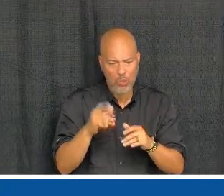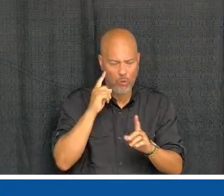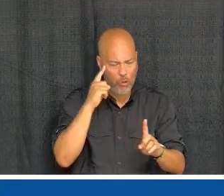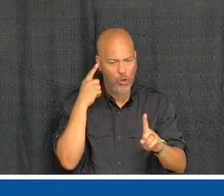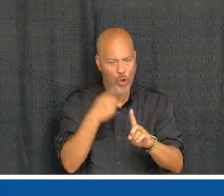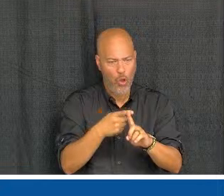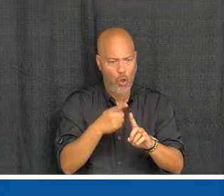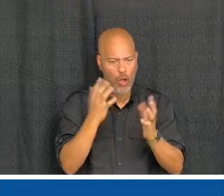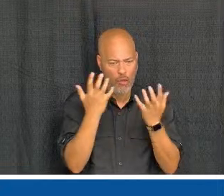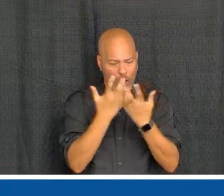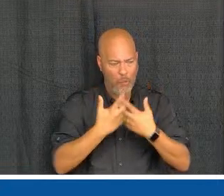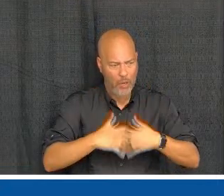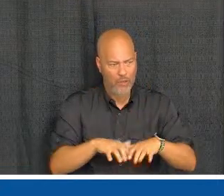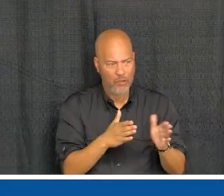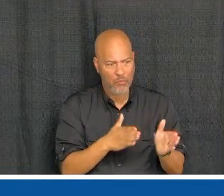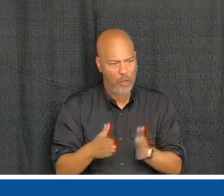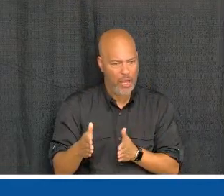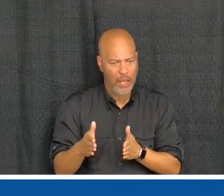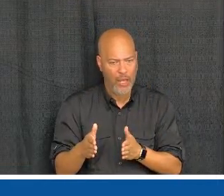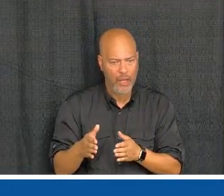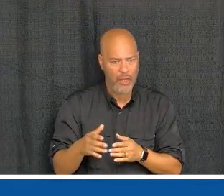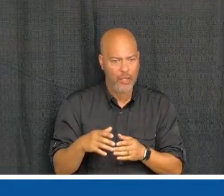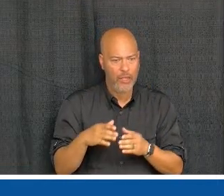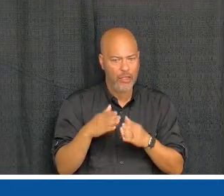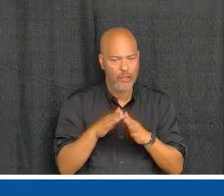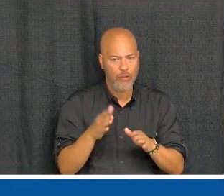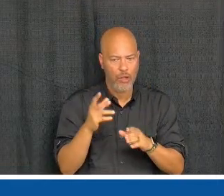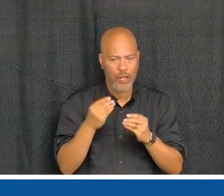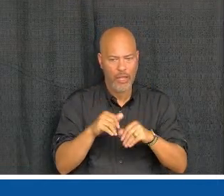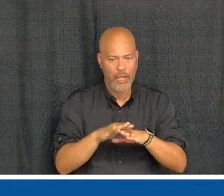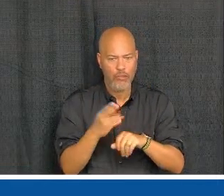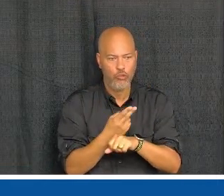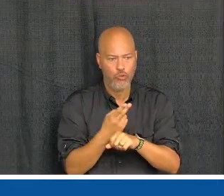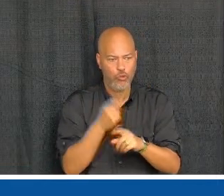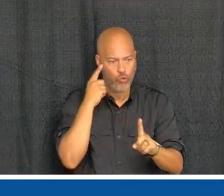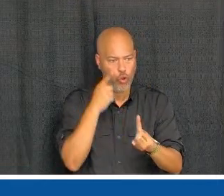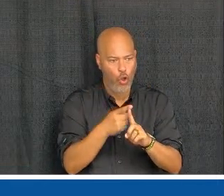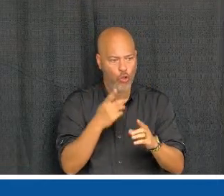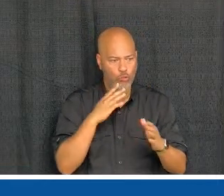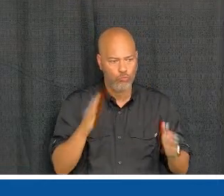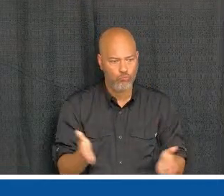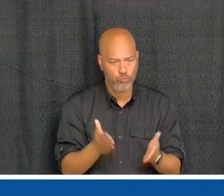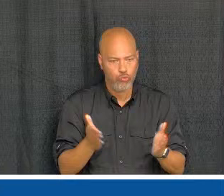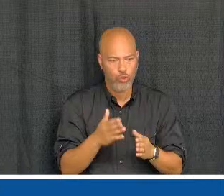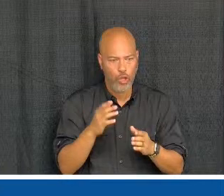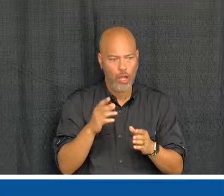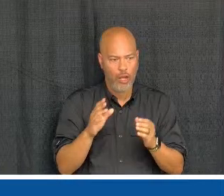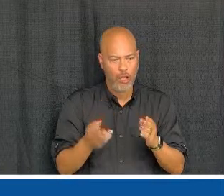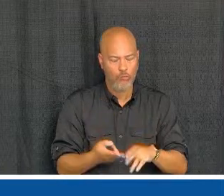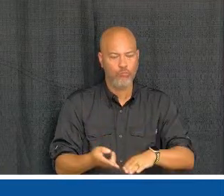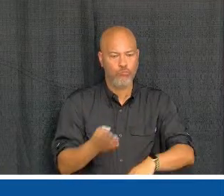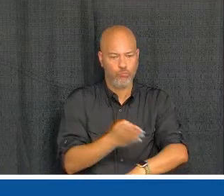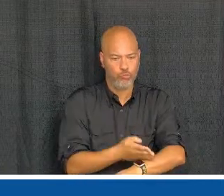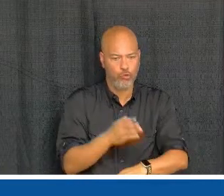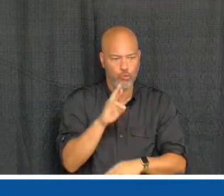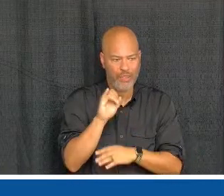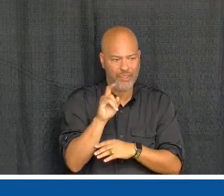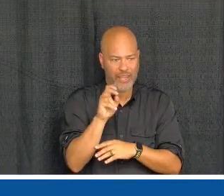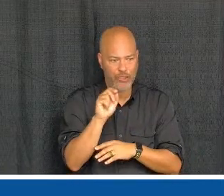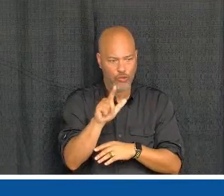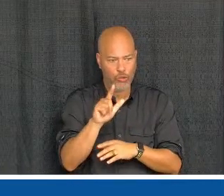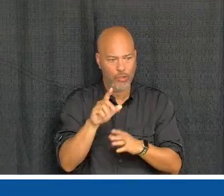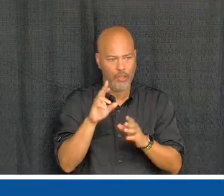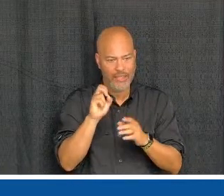of the comprehensive plan. The general land use goals recommend we promote increased residential density in close proximity to major